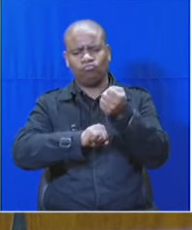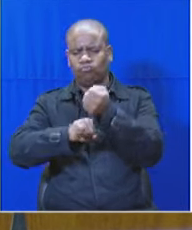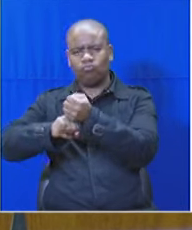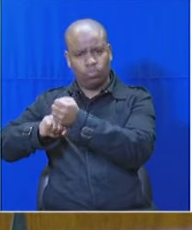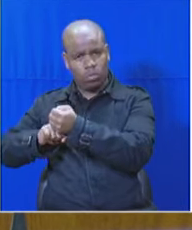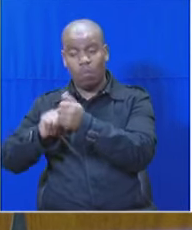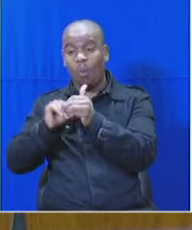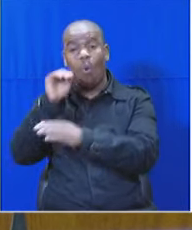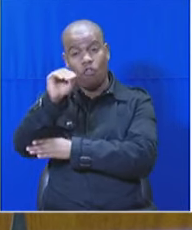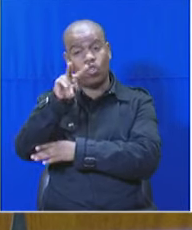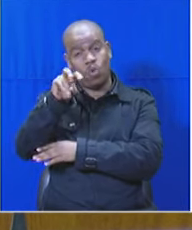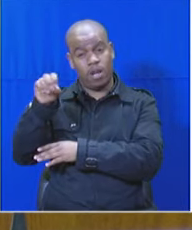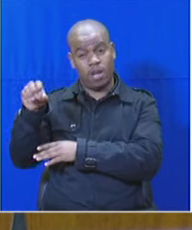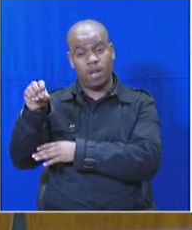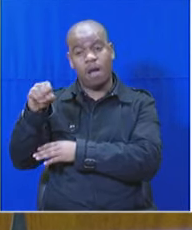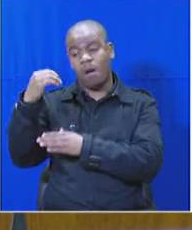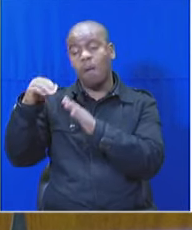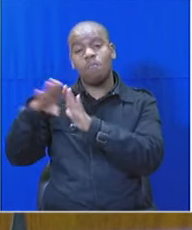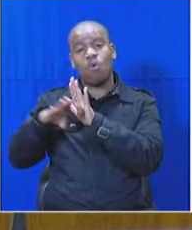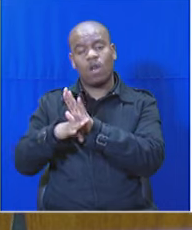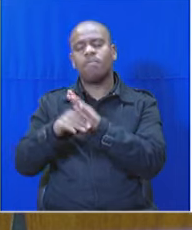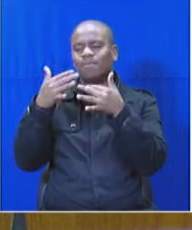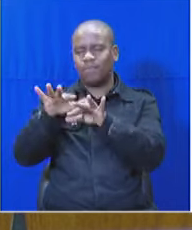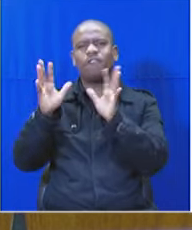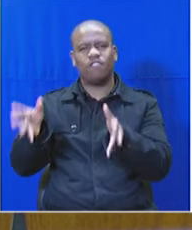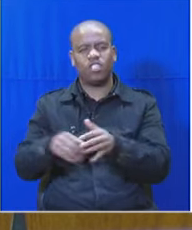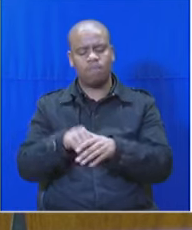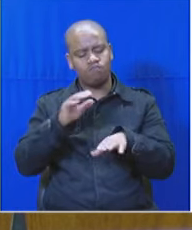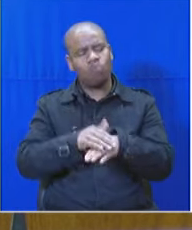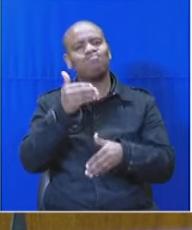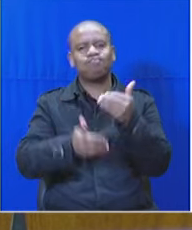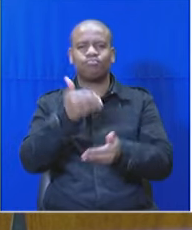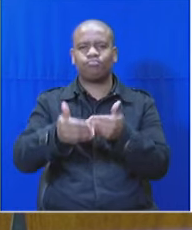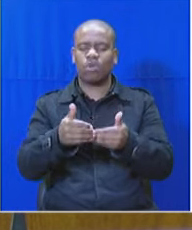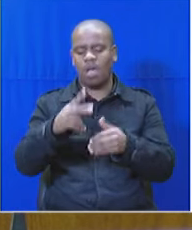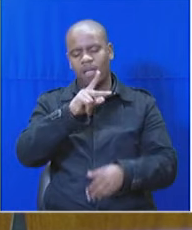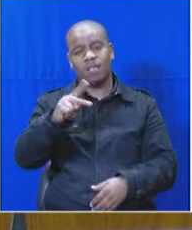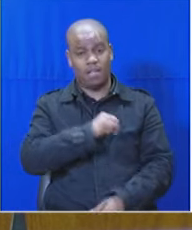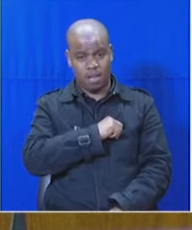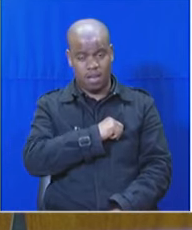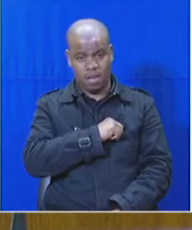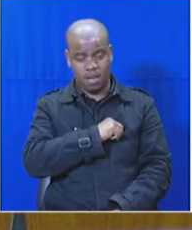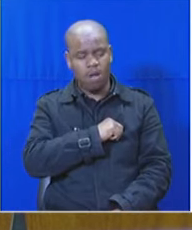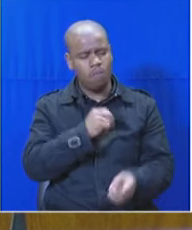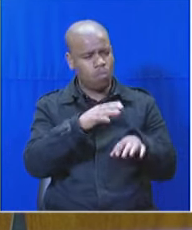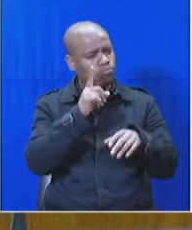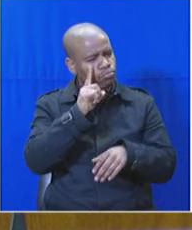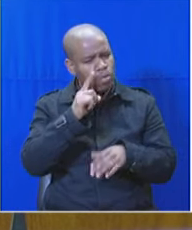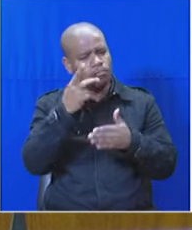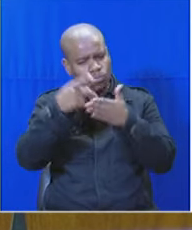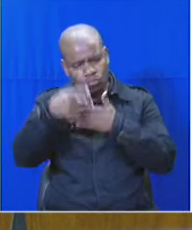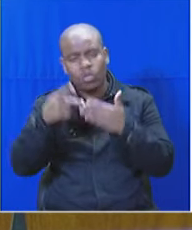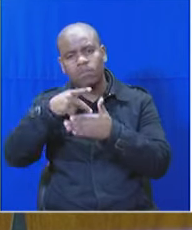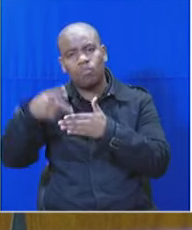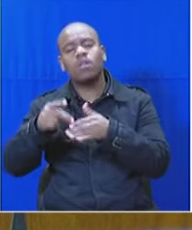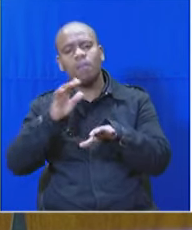than 200 projects implemented. Significant progress was made in KwaZulu-Natal, where several projects were completed